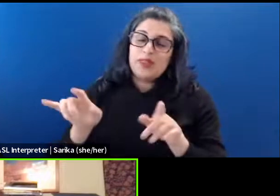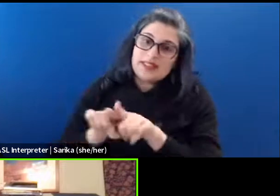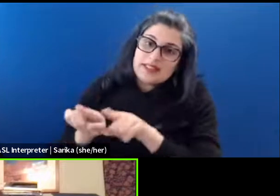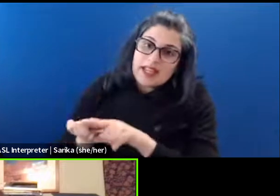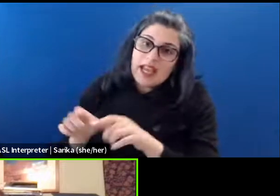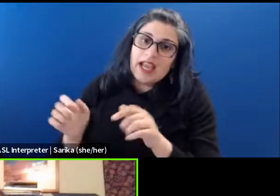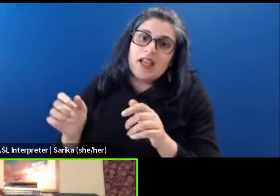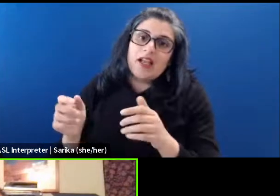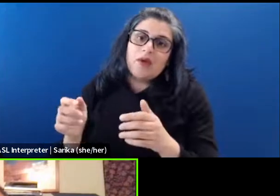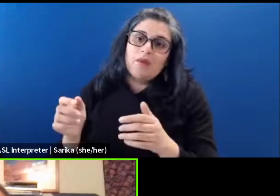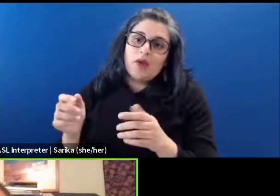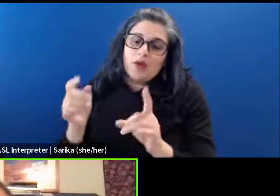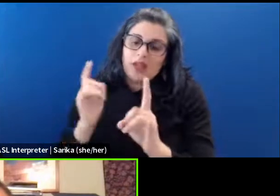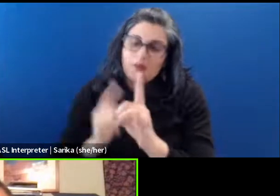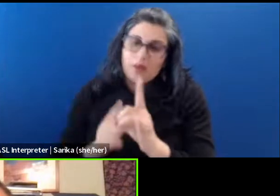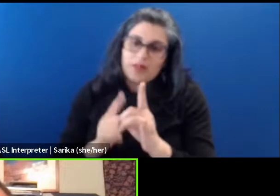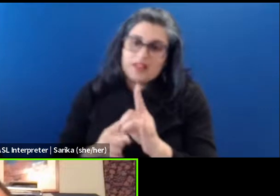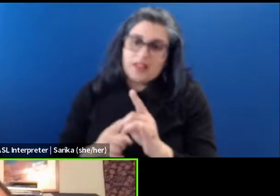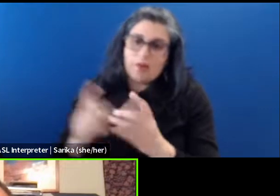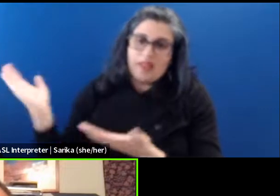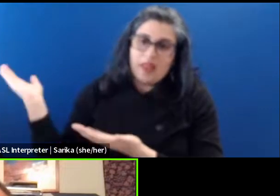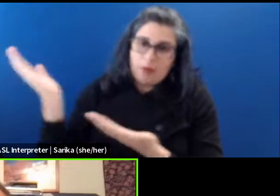and bring in all of these different